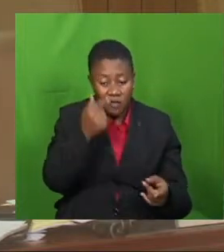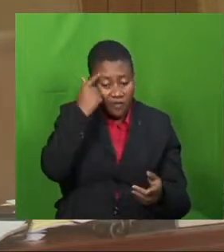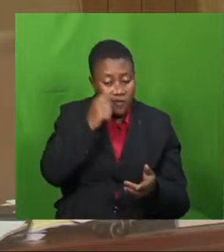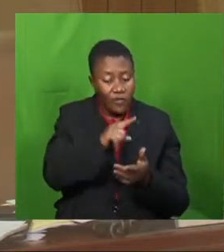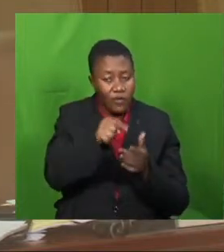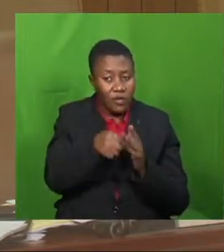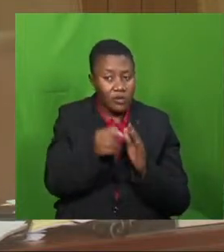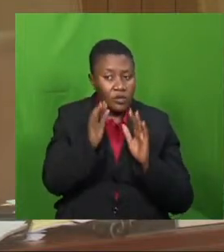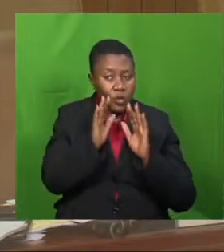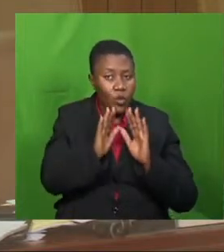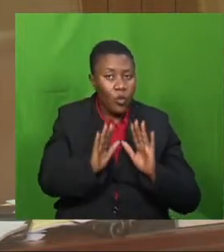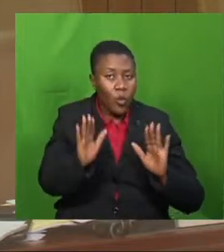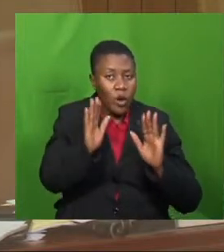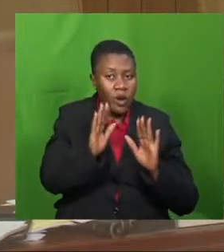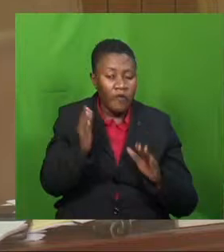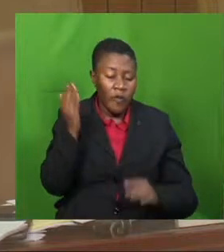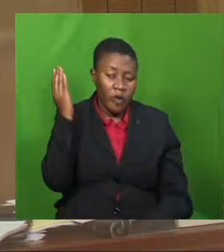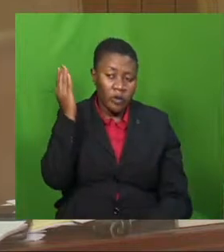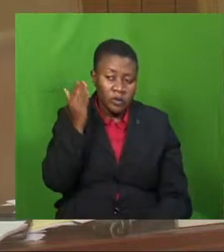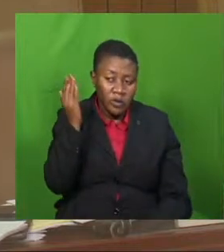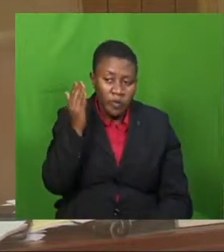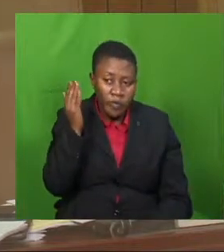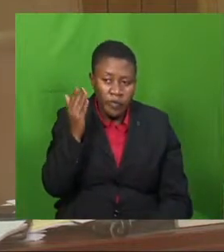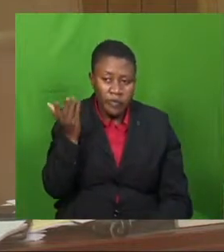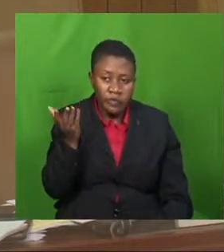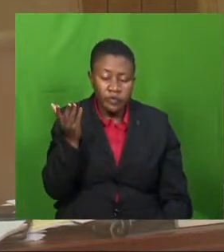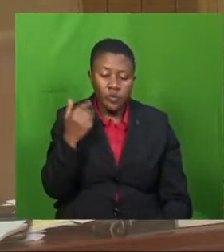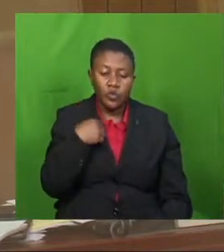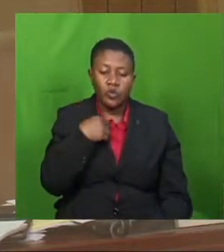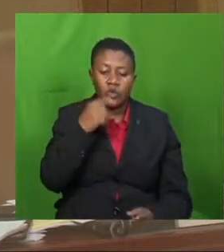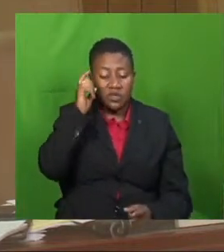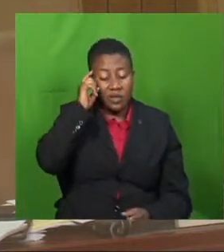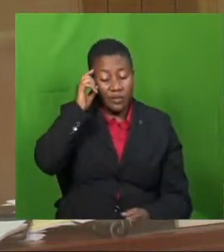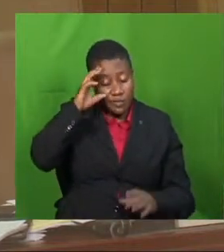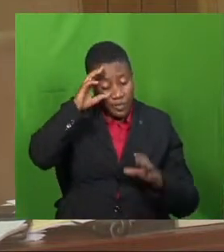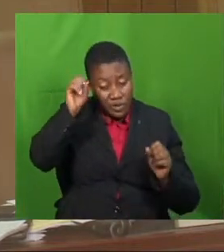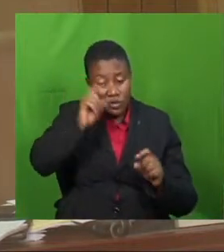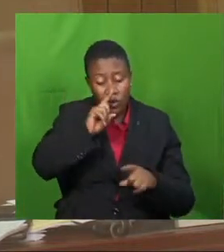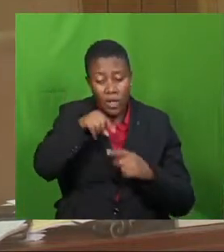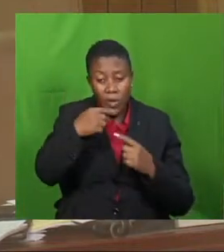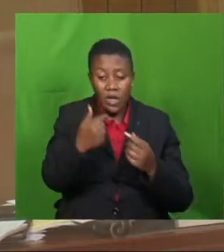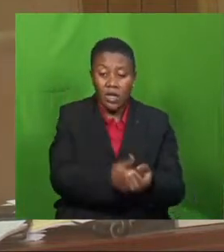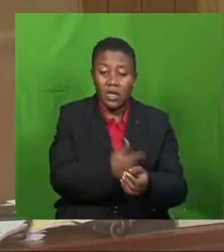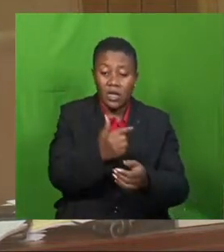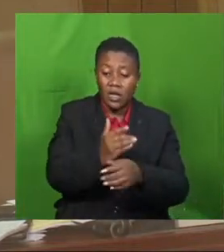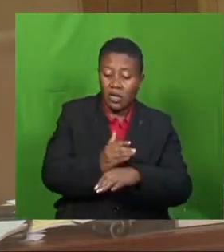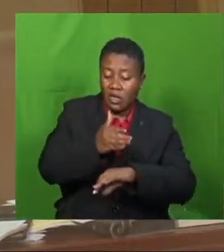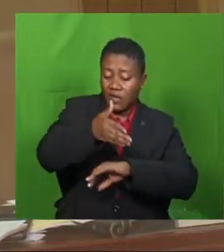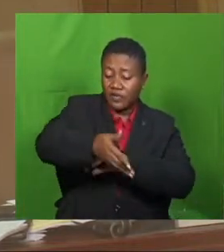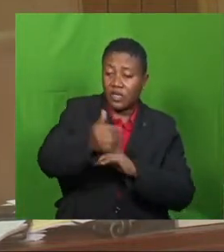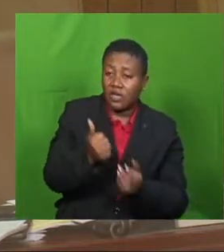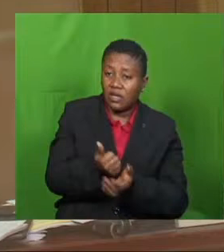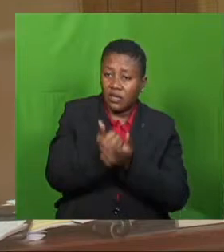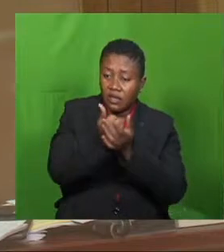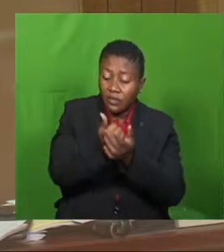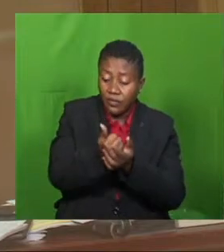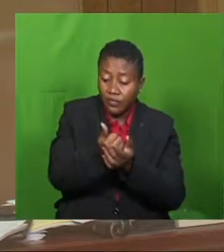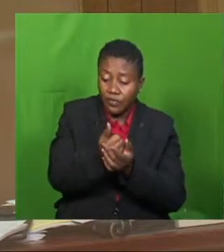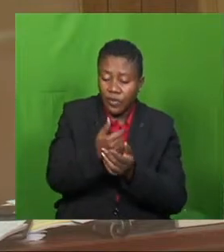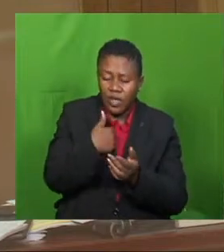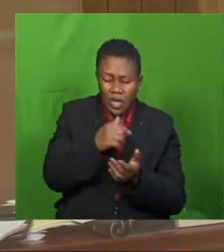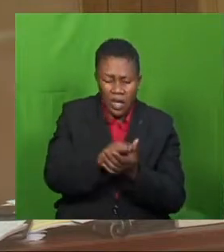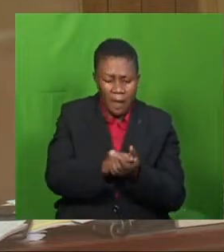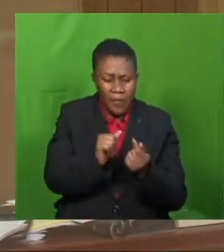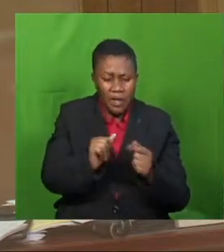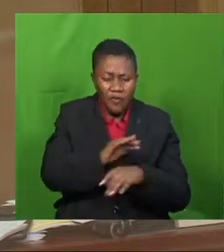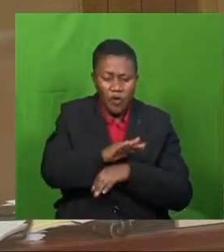statement. Our president has been talking about Ghana Beyond Aid. And I think that this is a call for all Africans to